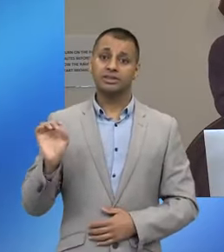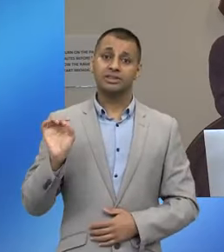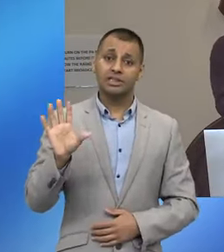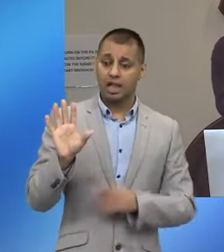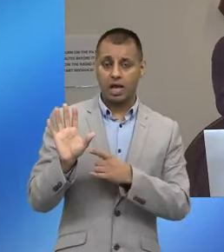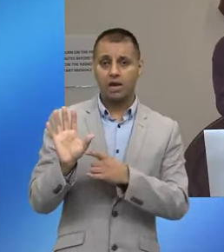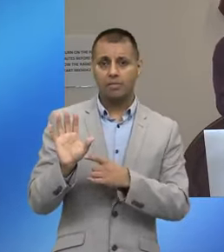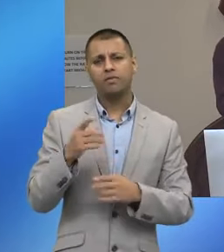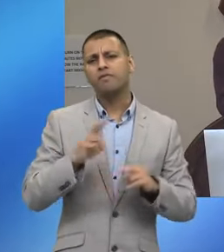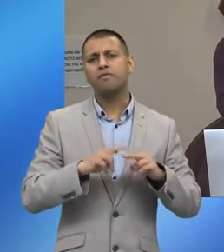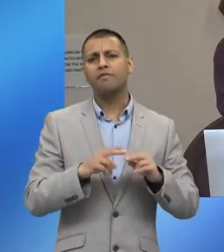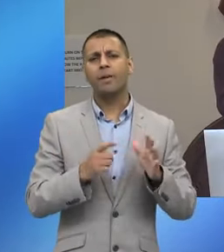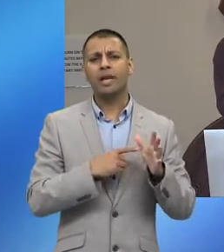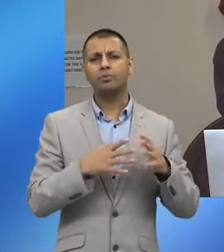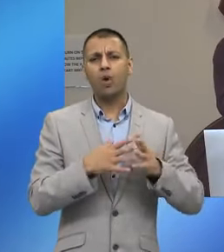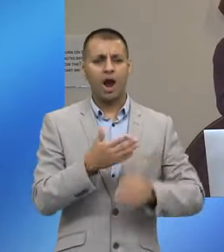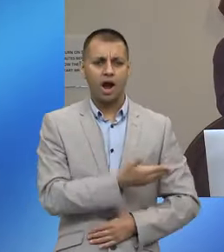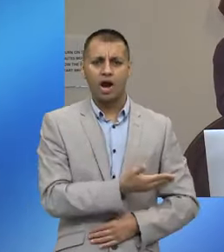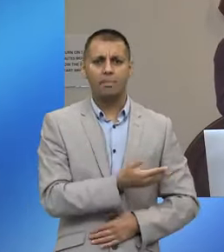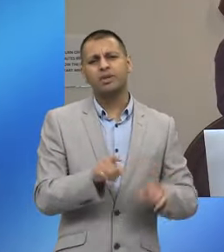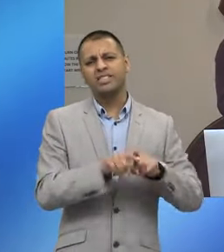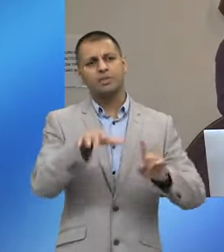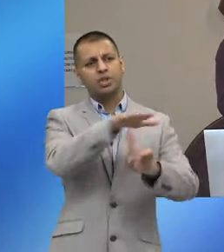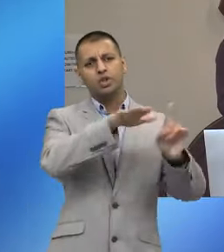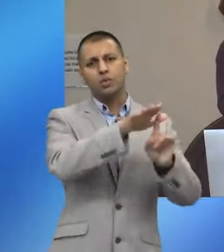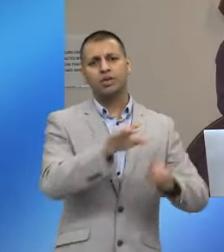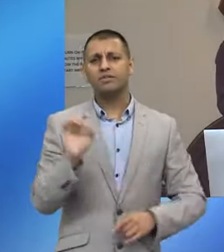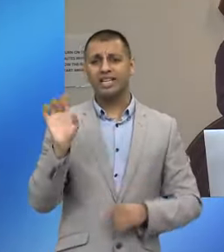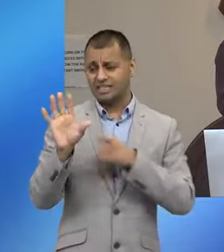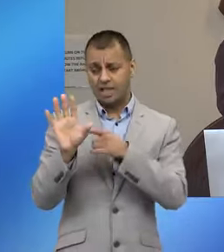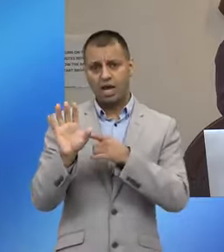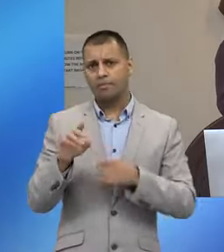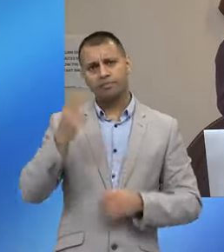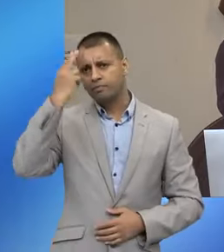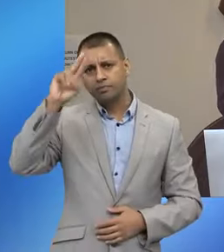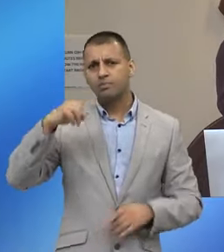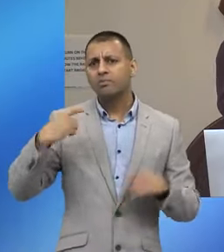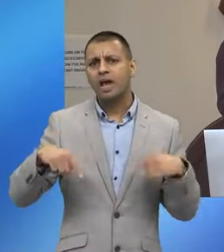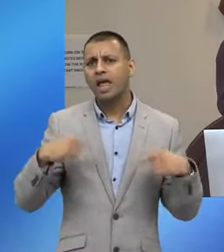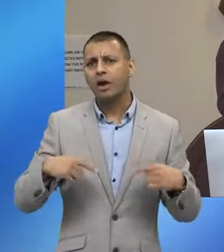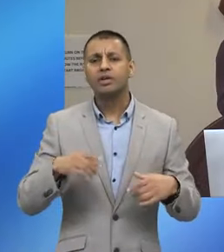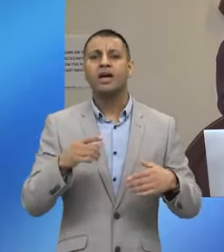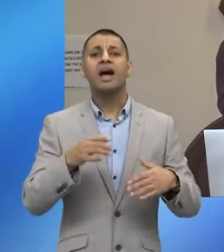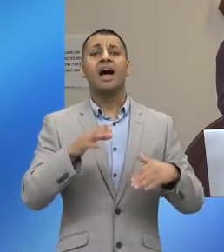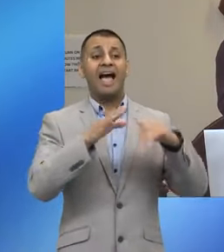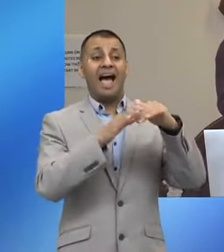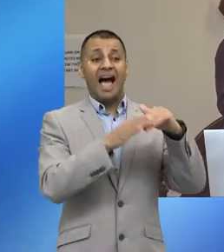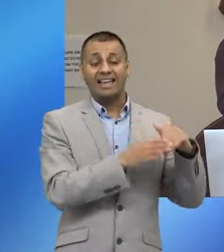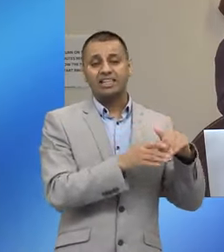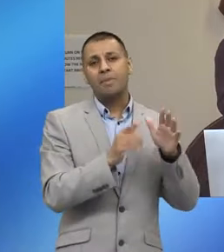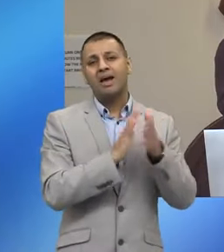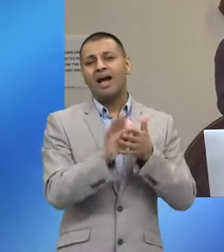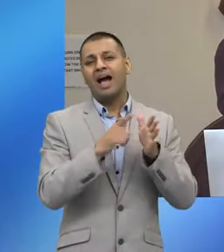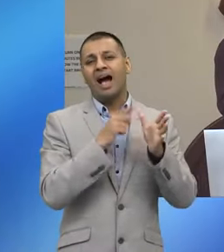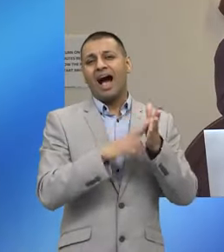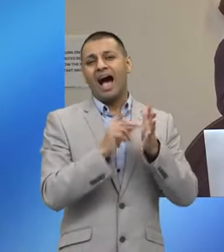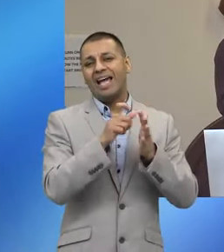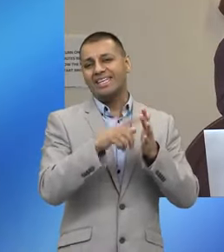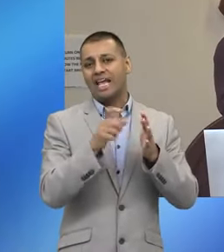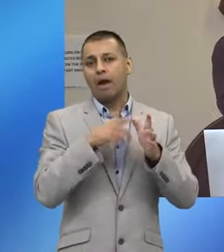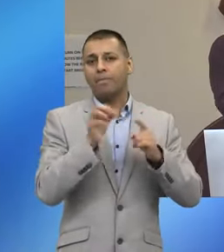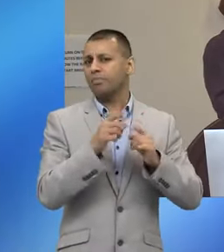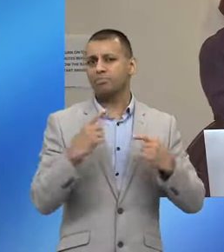for the family of Abdul Wahab and people in that condition, it's not even correct to call handicapped people handicapped, according to the Kitab and the